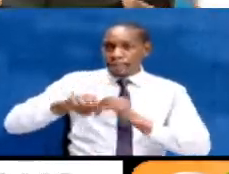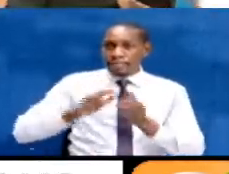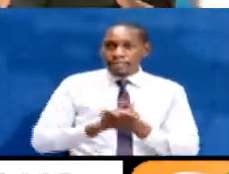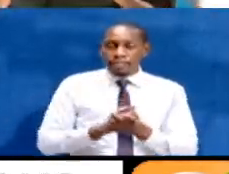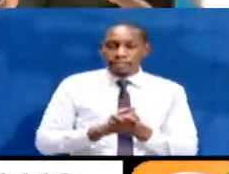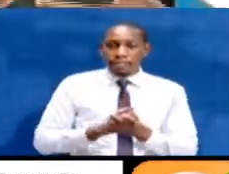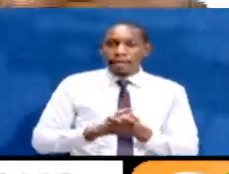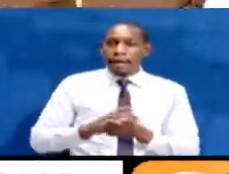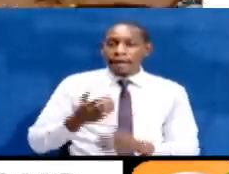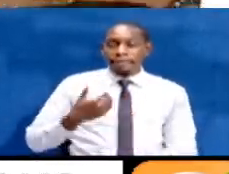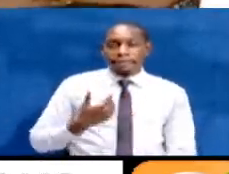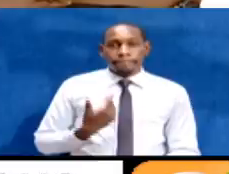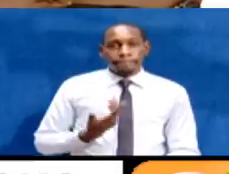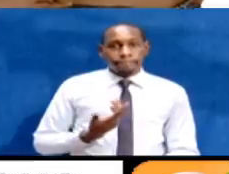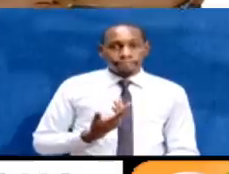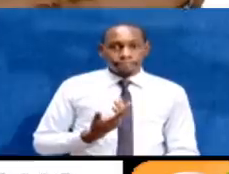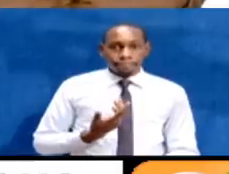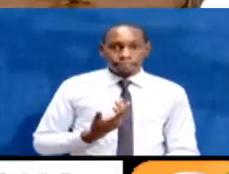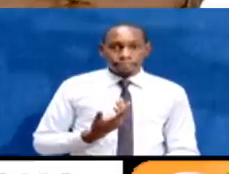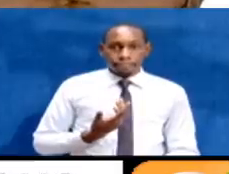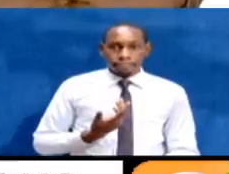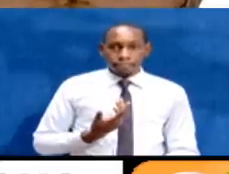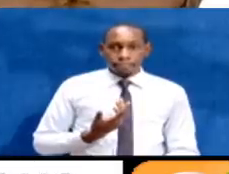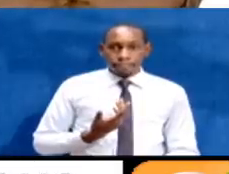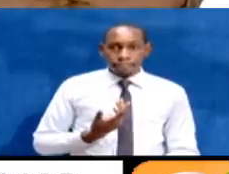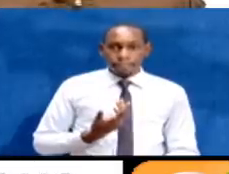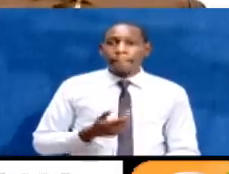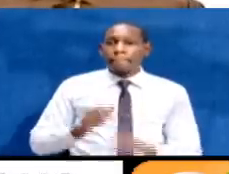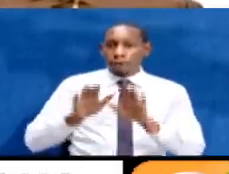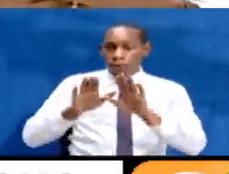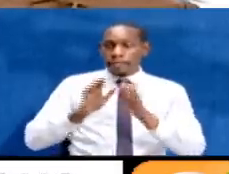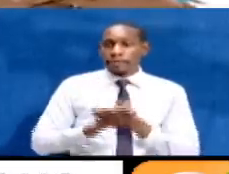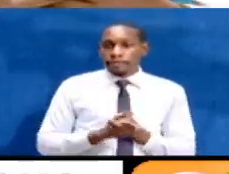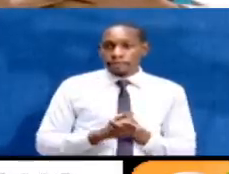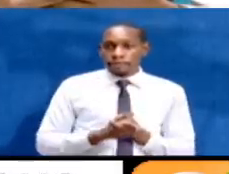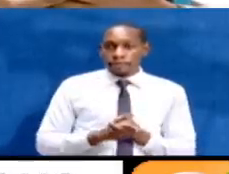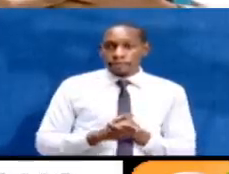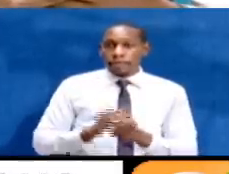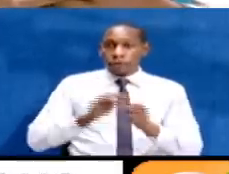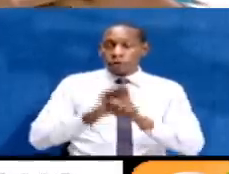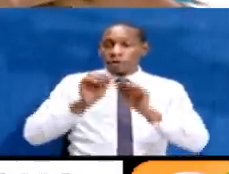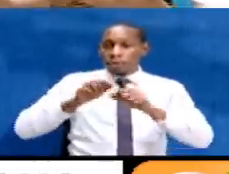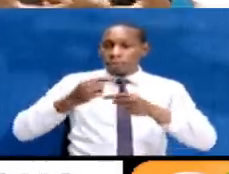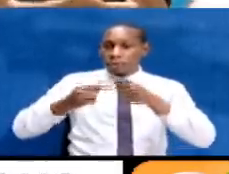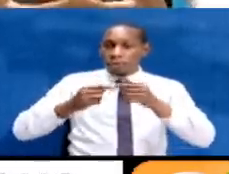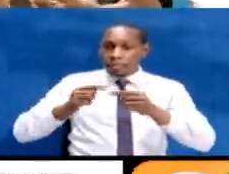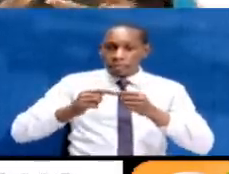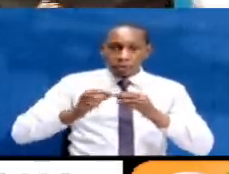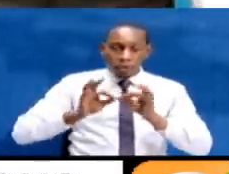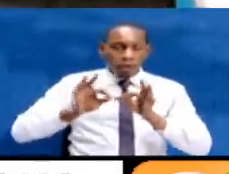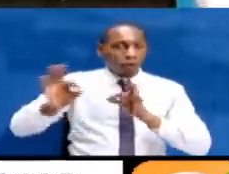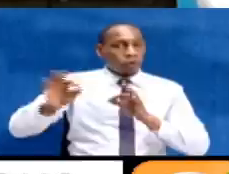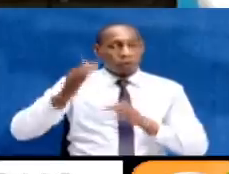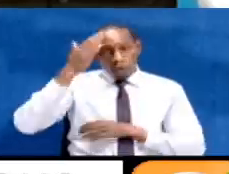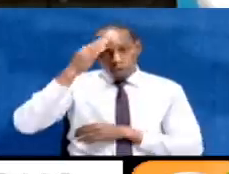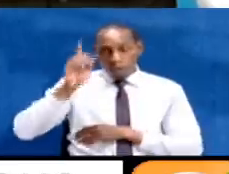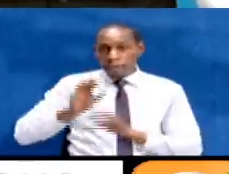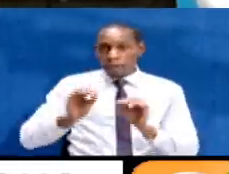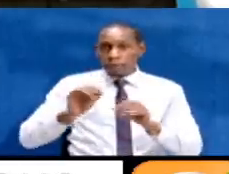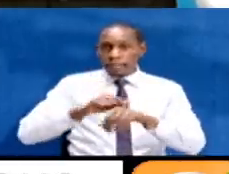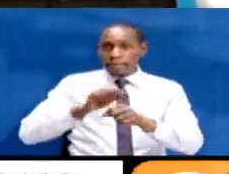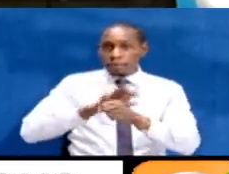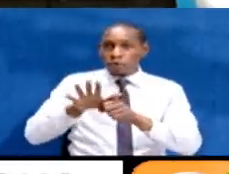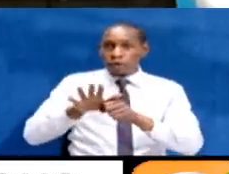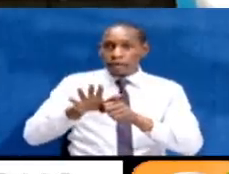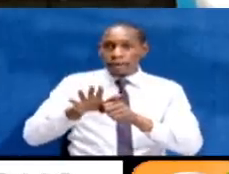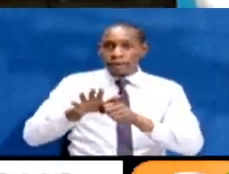we need to start having. And Joe, look, this could be with us for a while. We don't know when